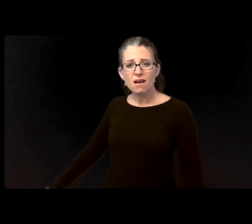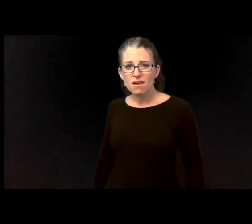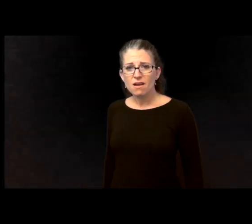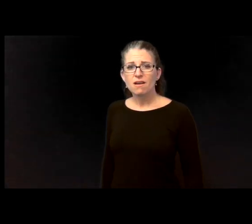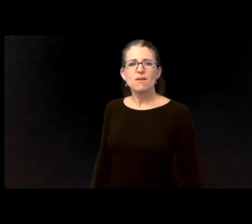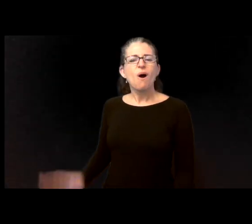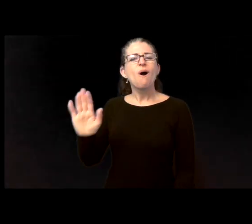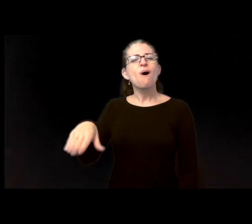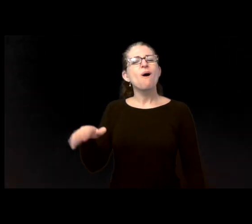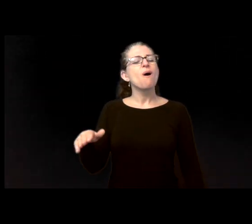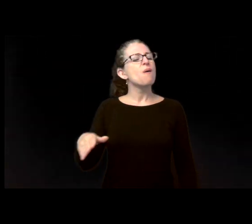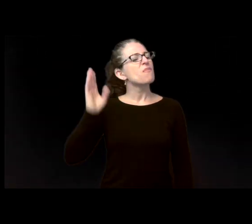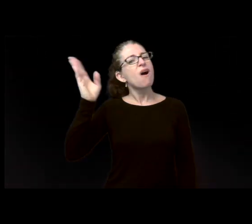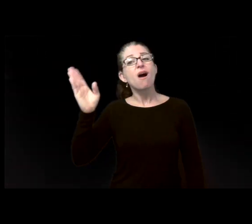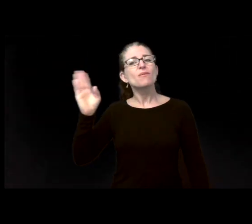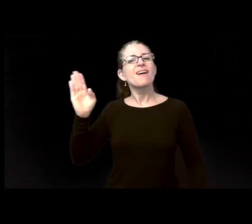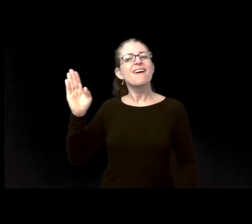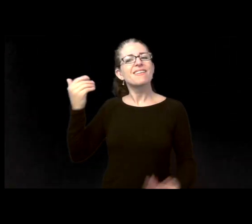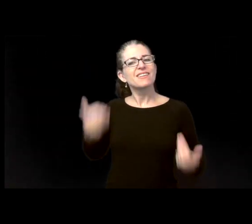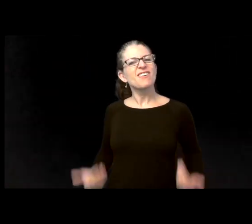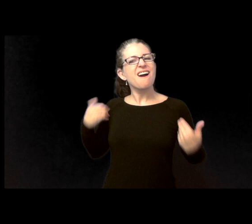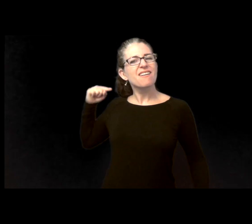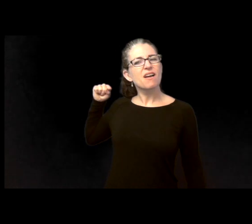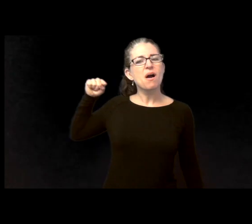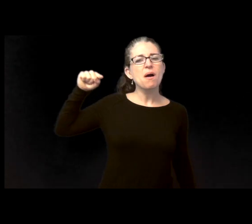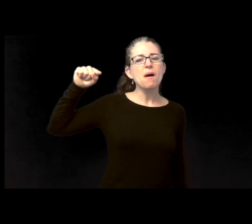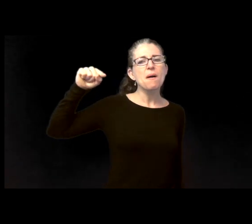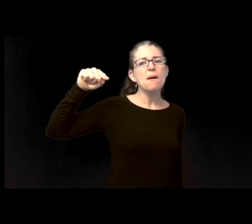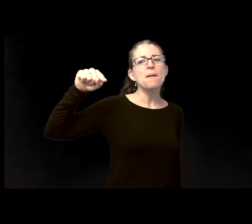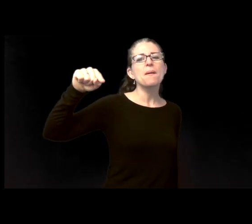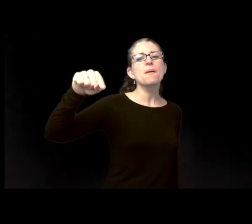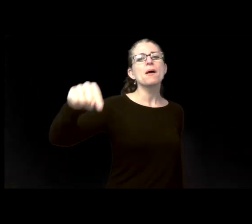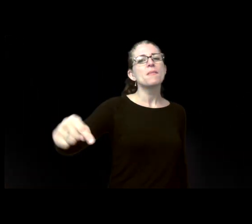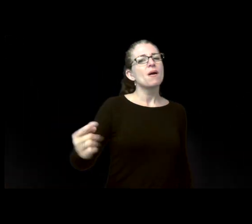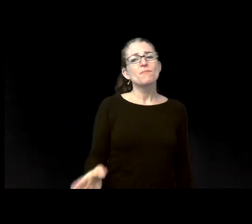from. Oh, Broadway, here I come.